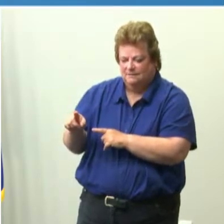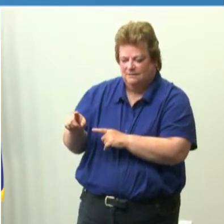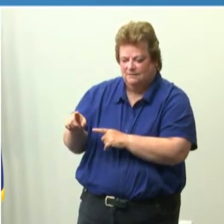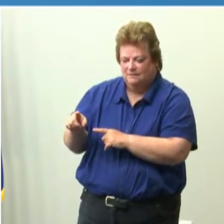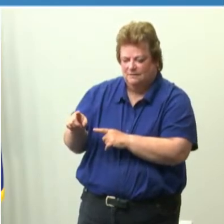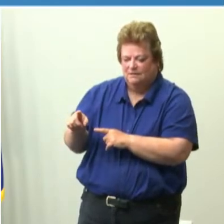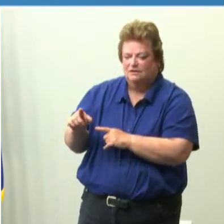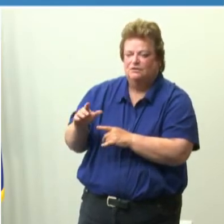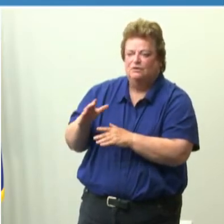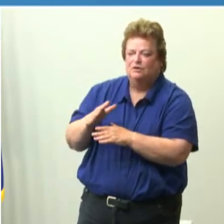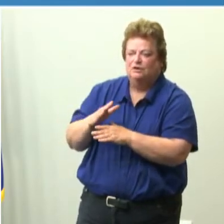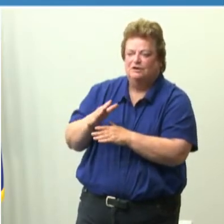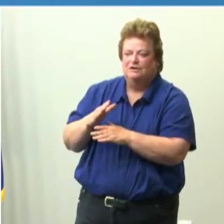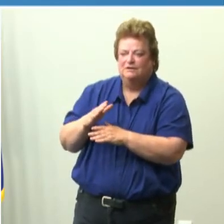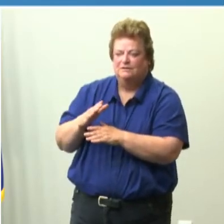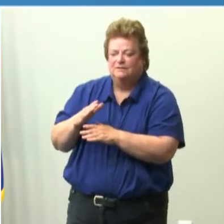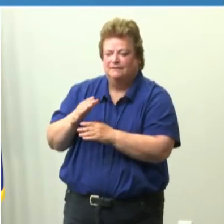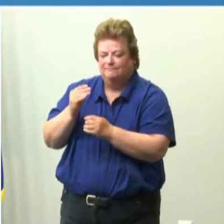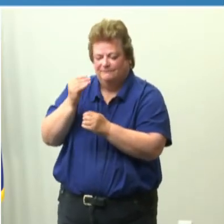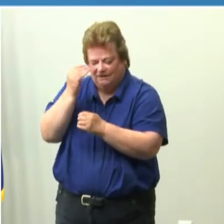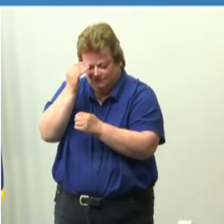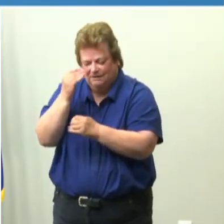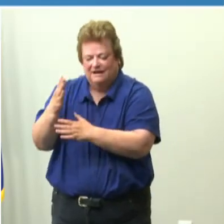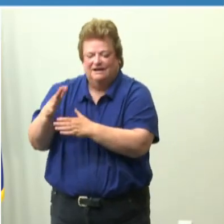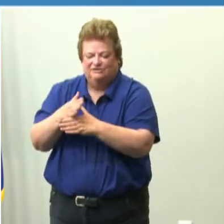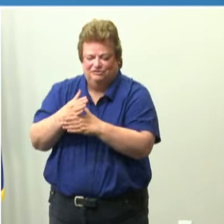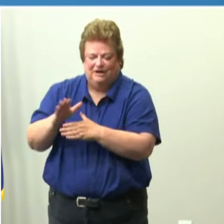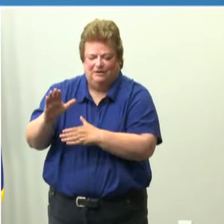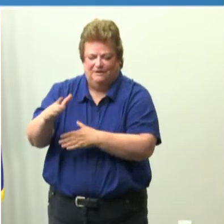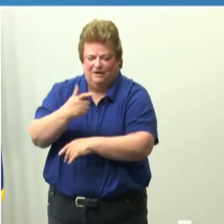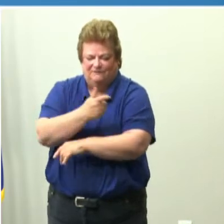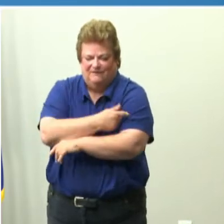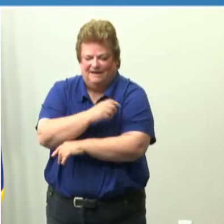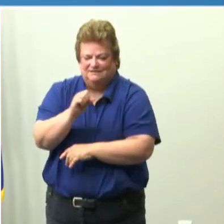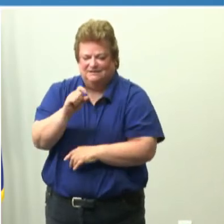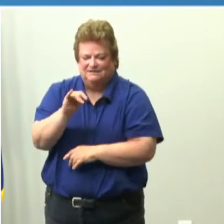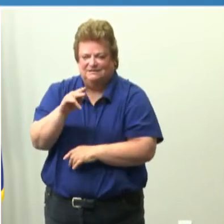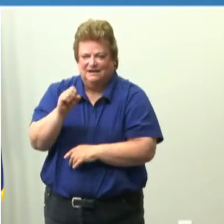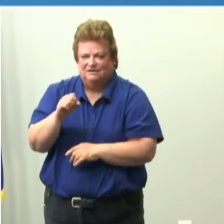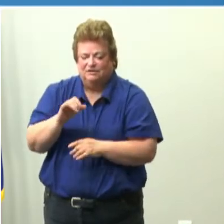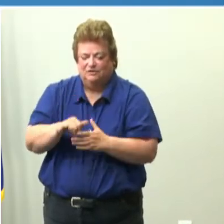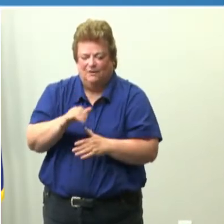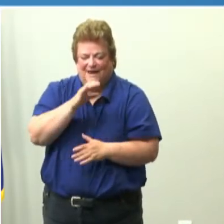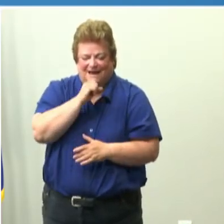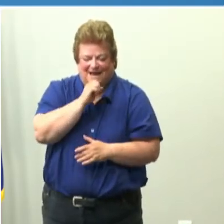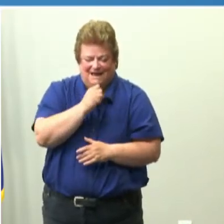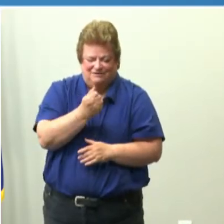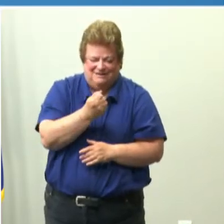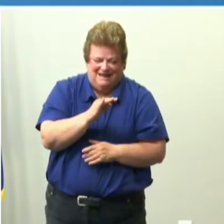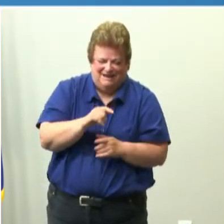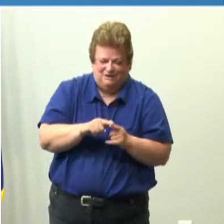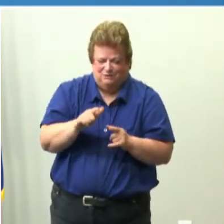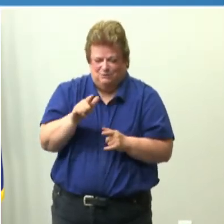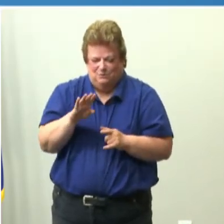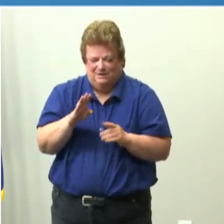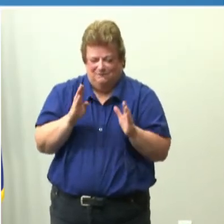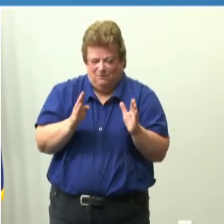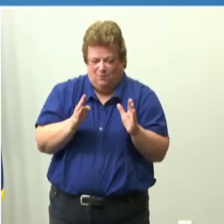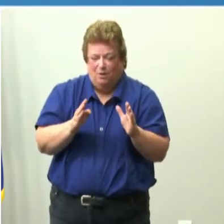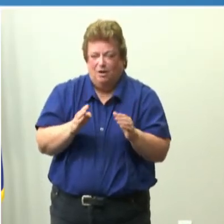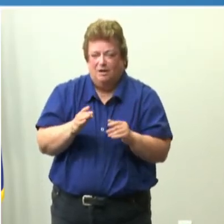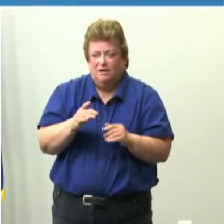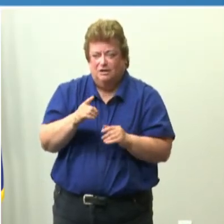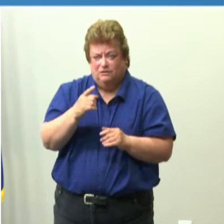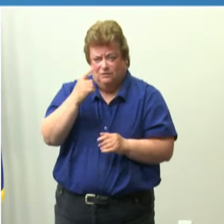to share their vaccine status. And so for that age group that's 19 to 24, like the young adult age group essentially, do you think there's just a lot